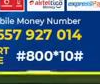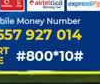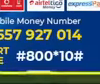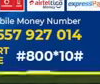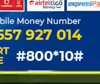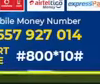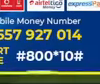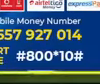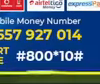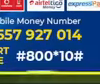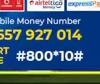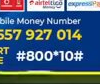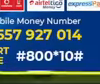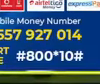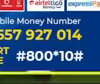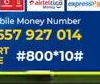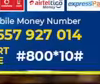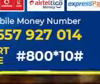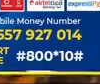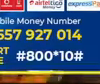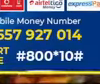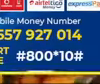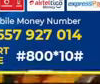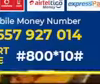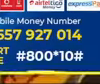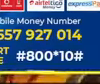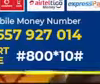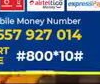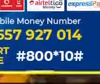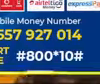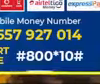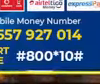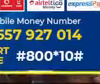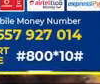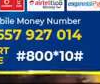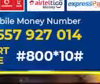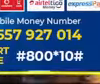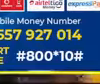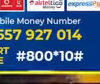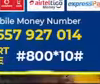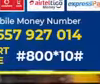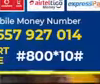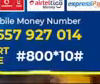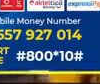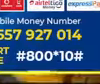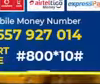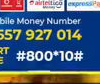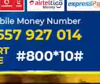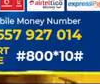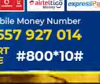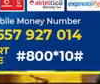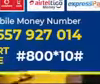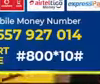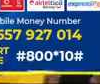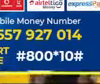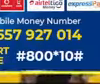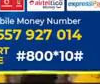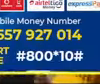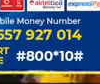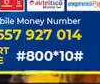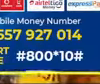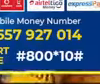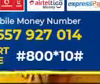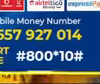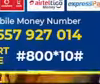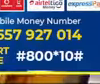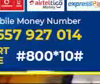ministry committed to prayer, and I've had the honor of praying with some of them at the prayer mountain last I was here, and